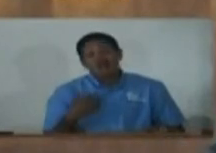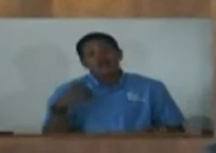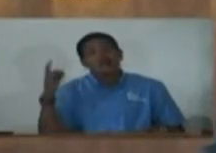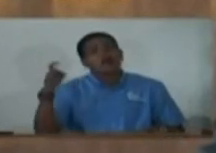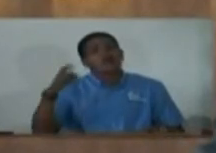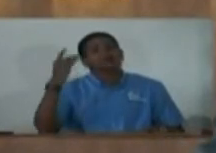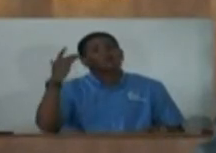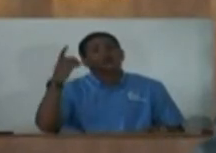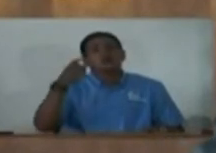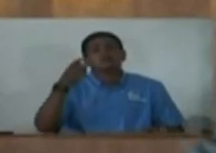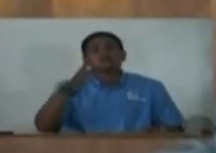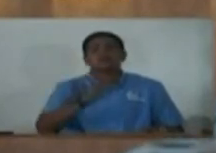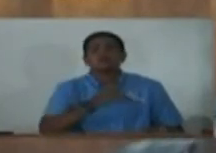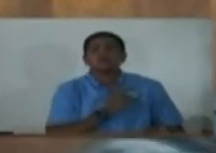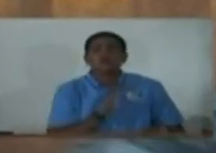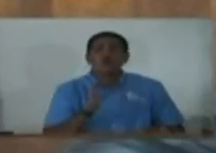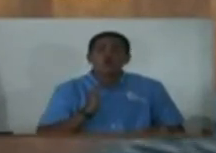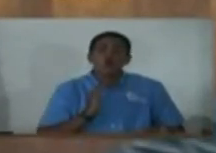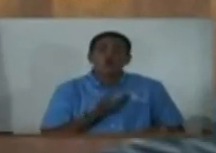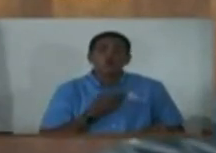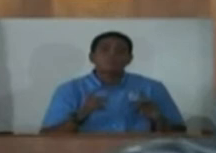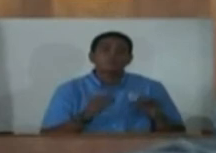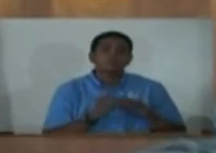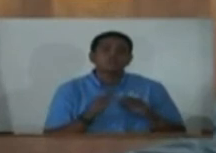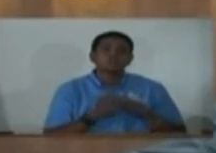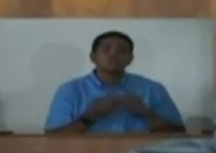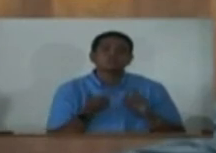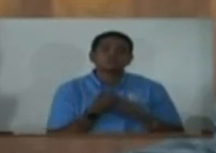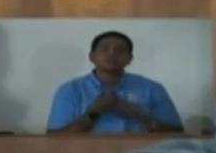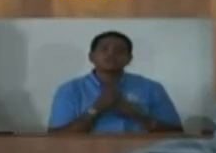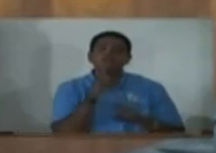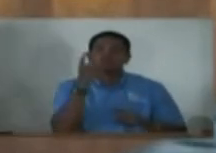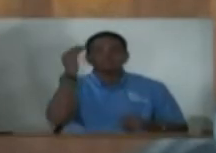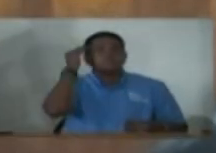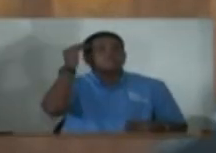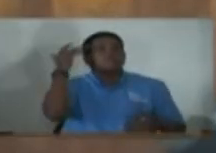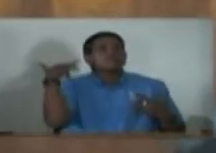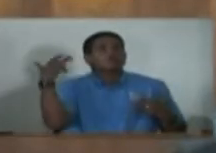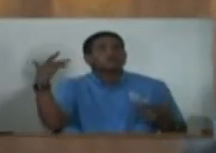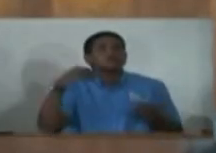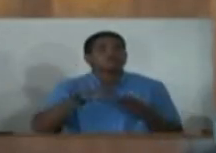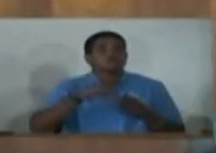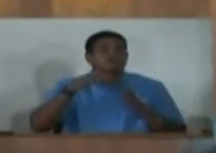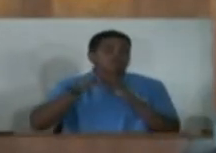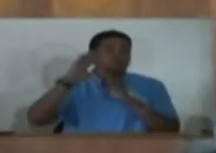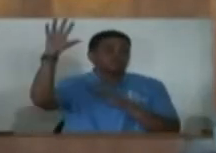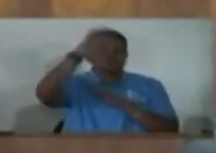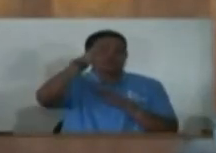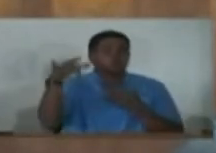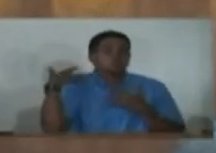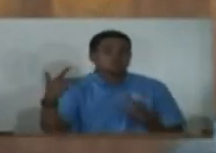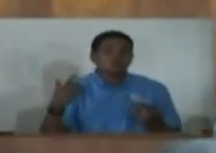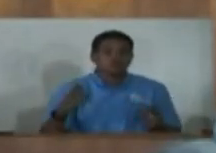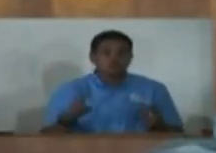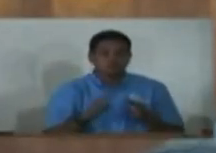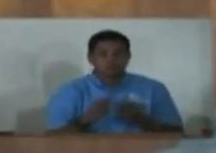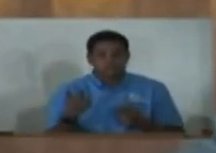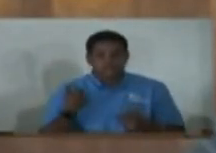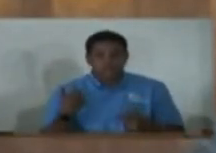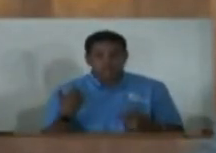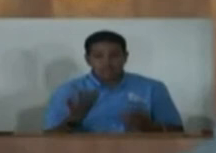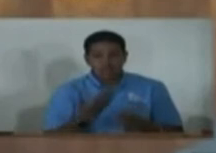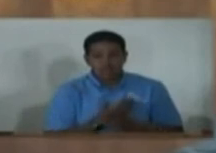appreciate, our people in Jamaica are very attuned to United States and Canada